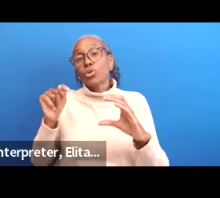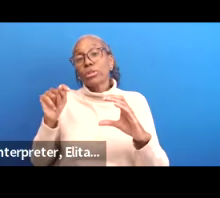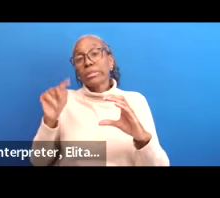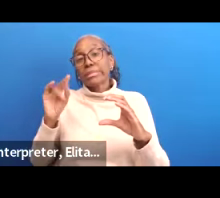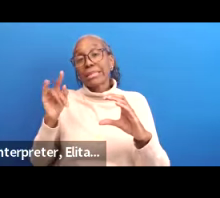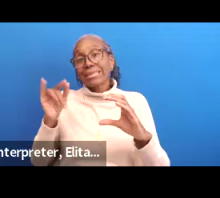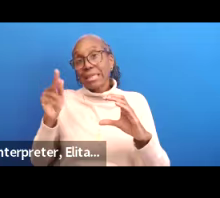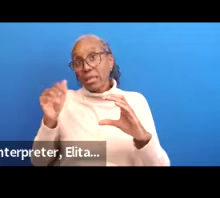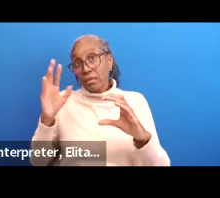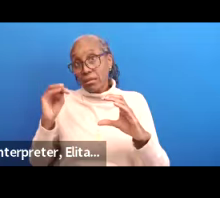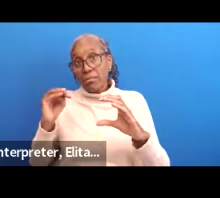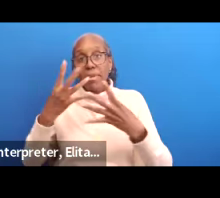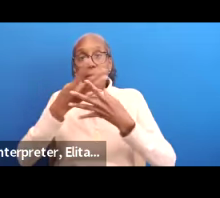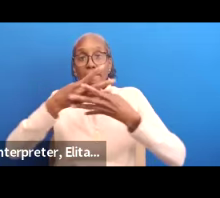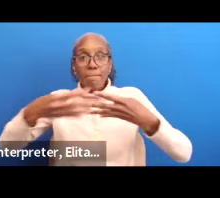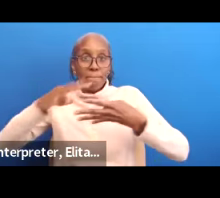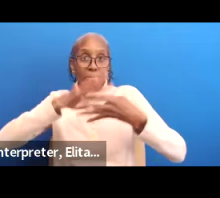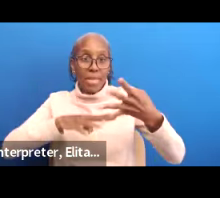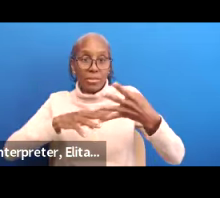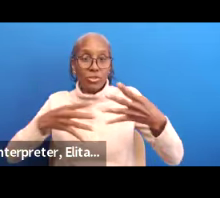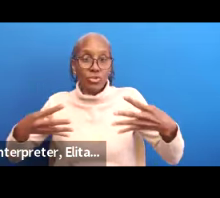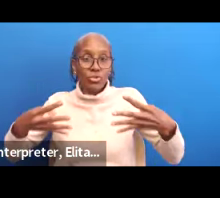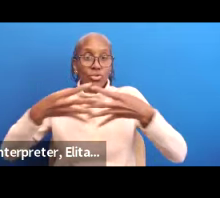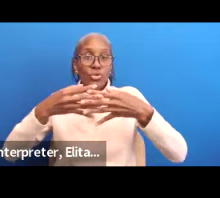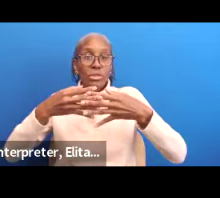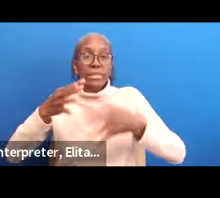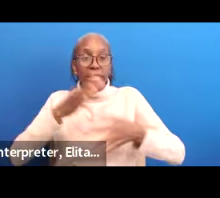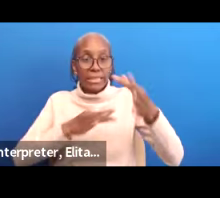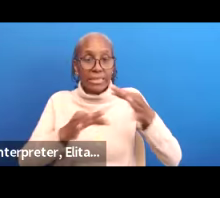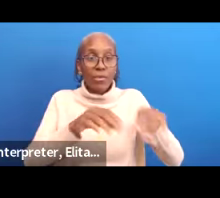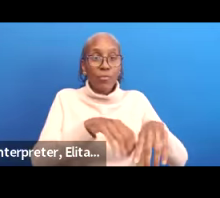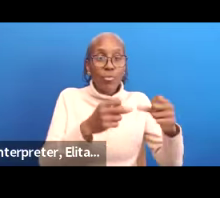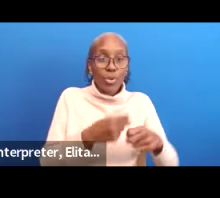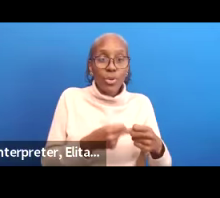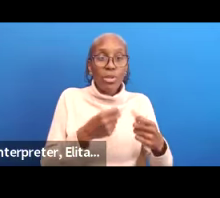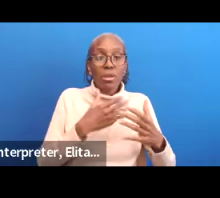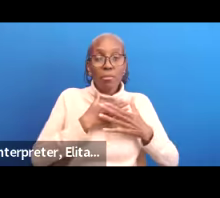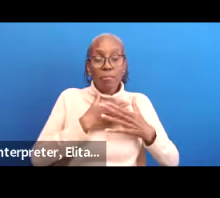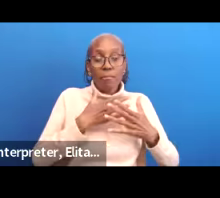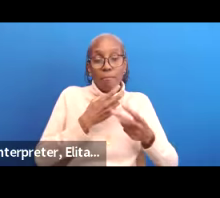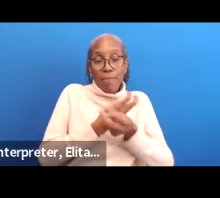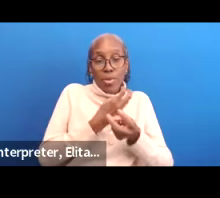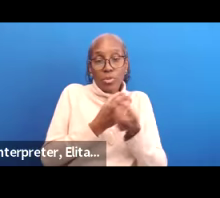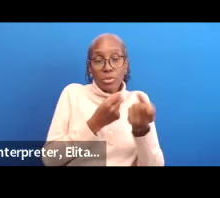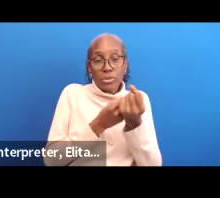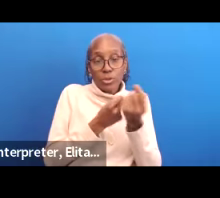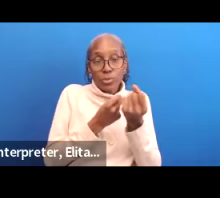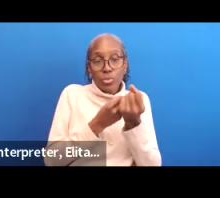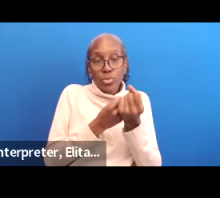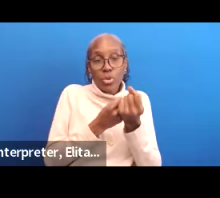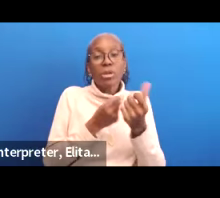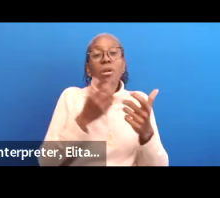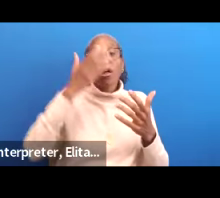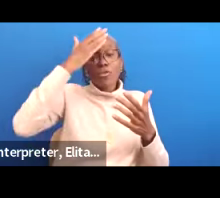mesh cage in place of that broken bone to help support the bone in the front of